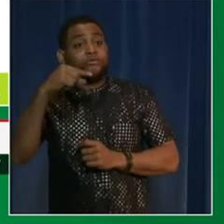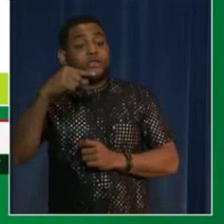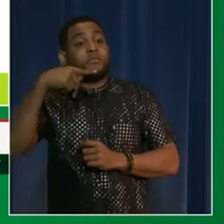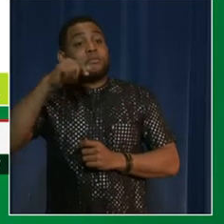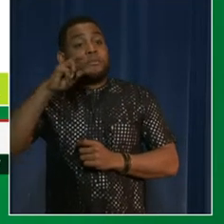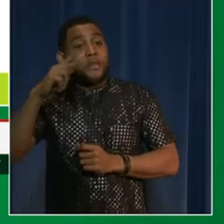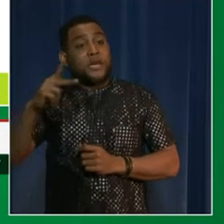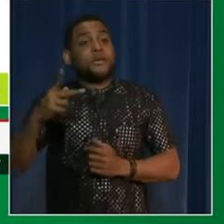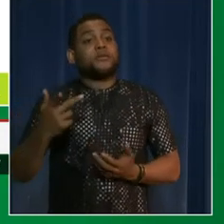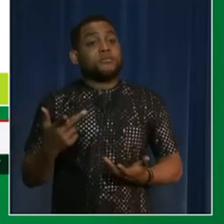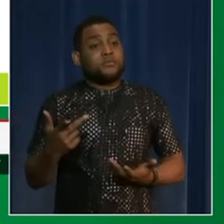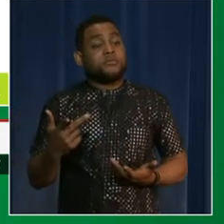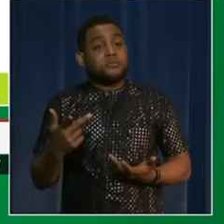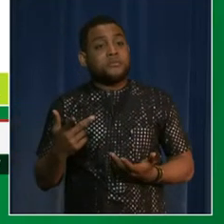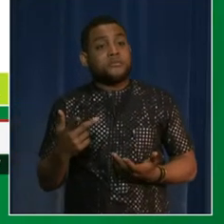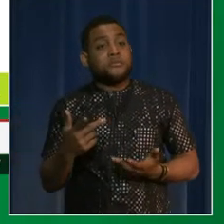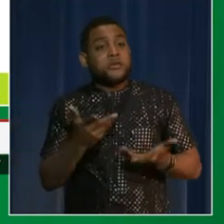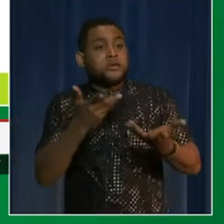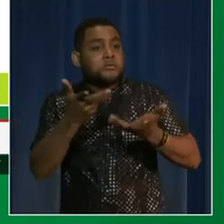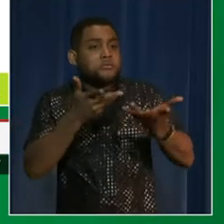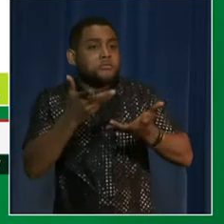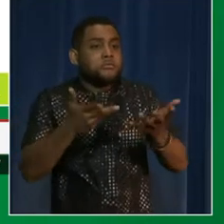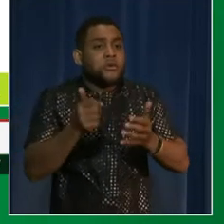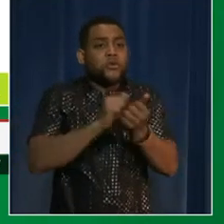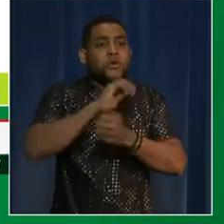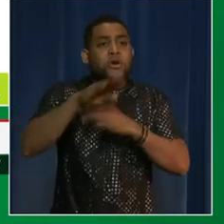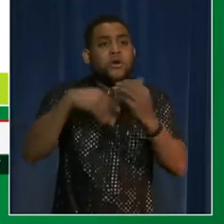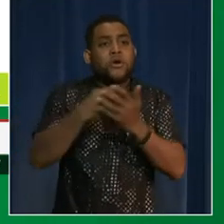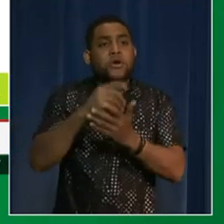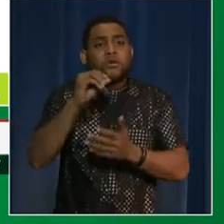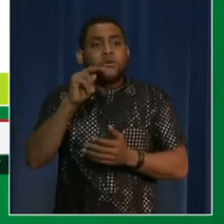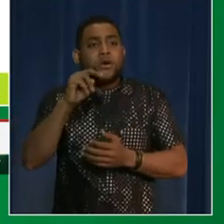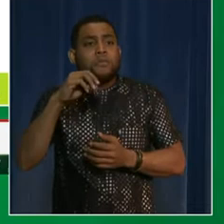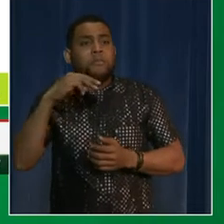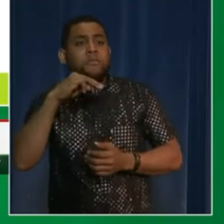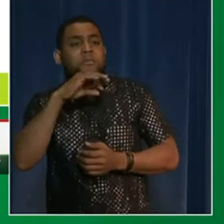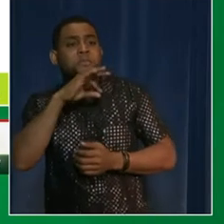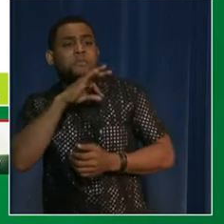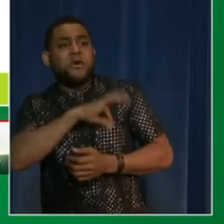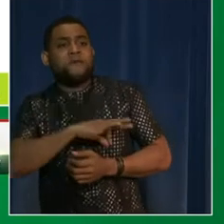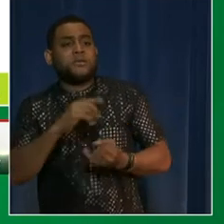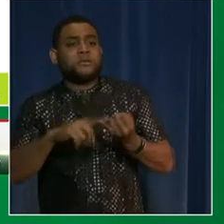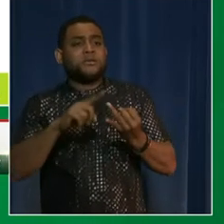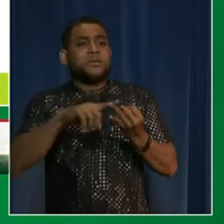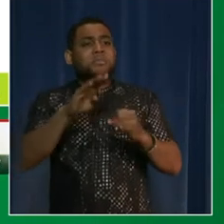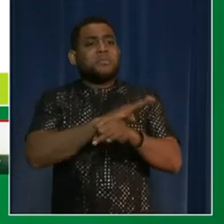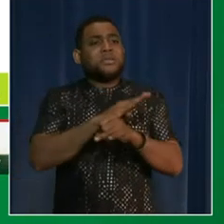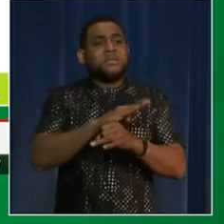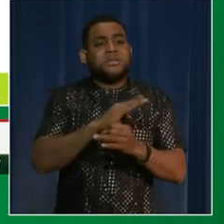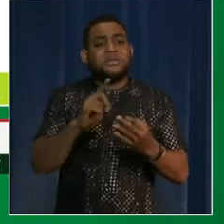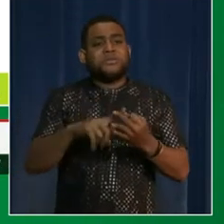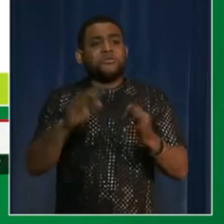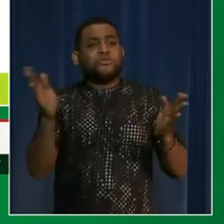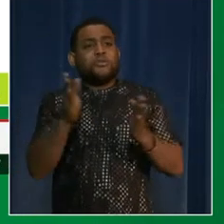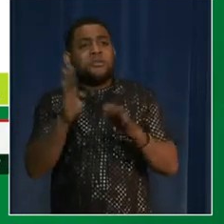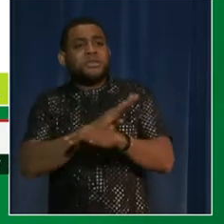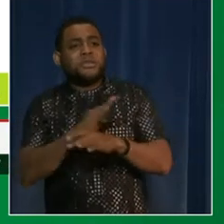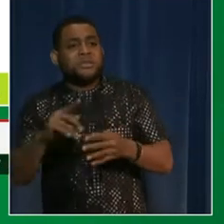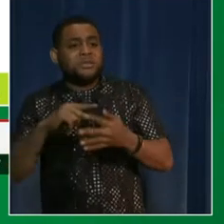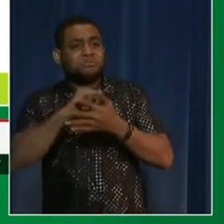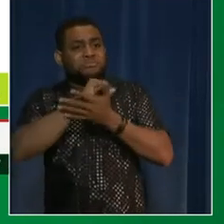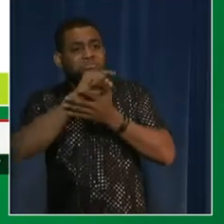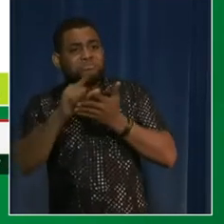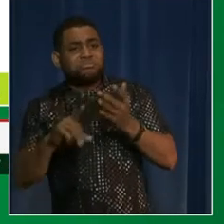all contractors, all nonprofits, community service institutions, and small businesses. What we look to